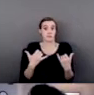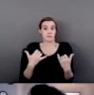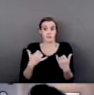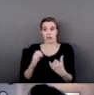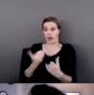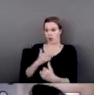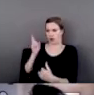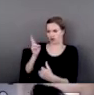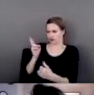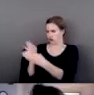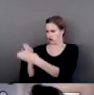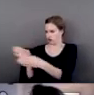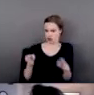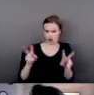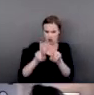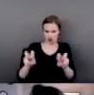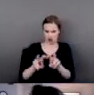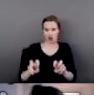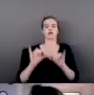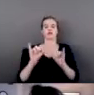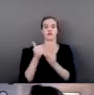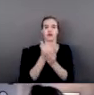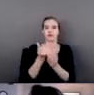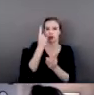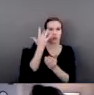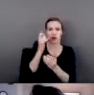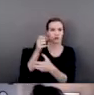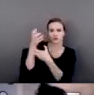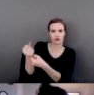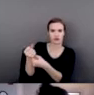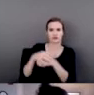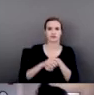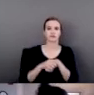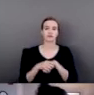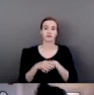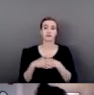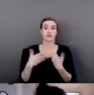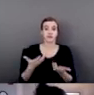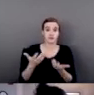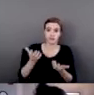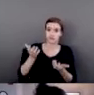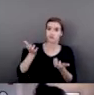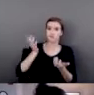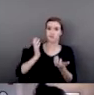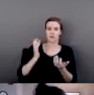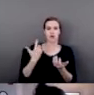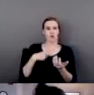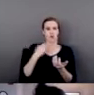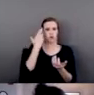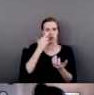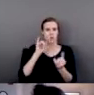that, you know. And also it was perceived that we had so much violence and so much